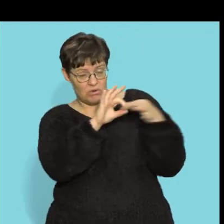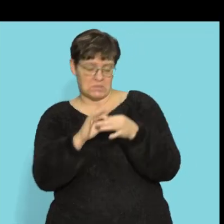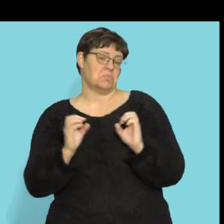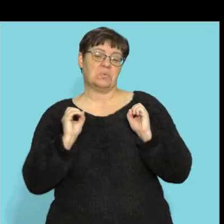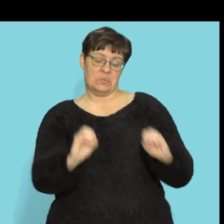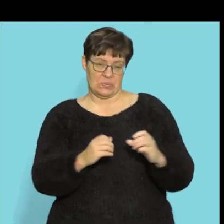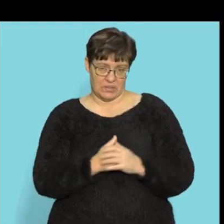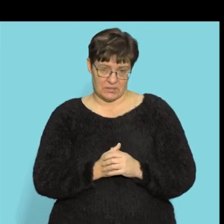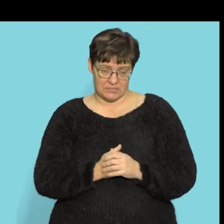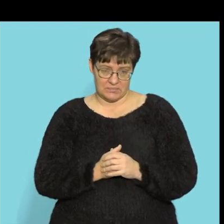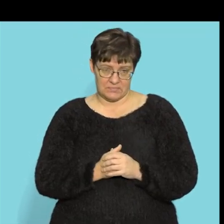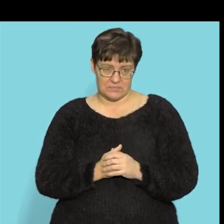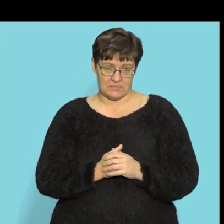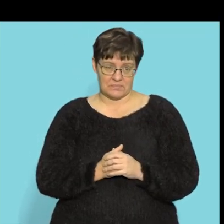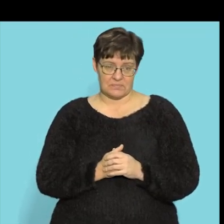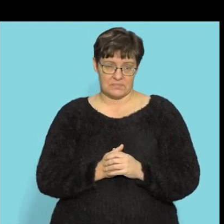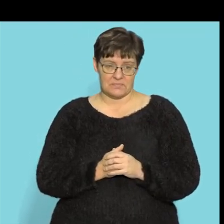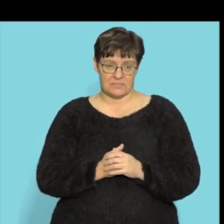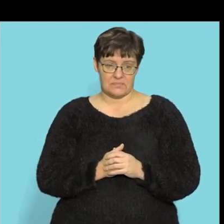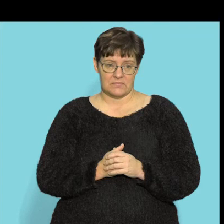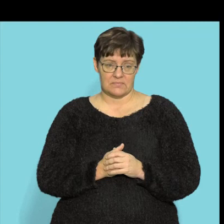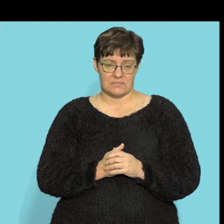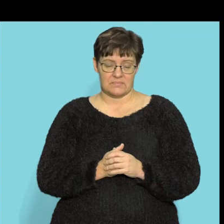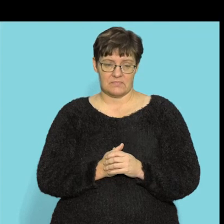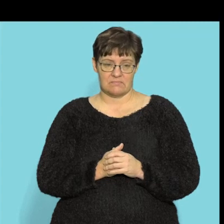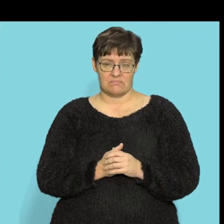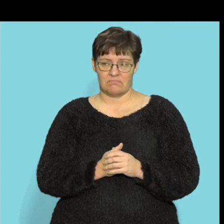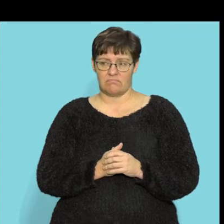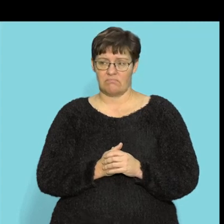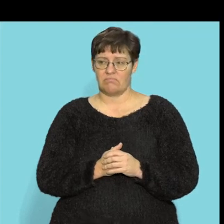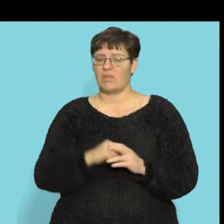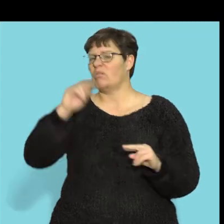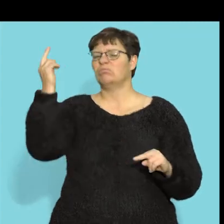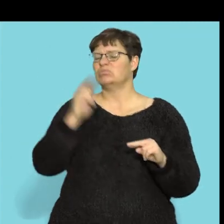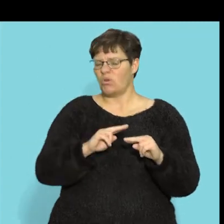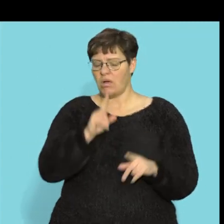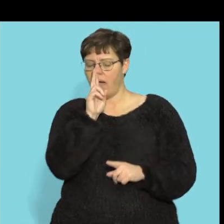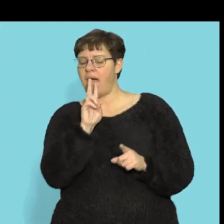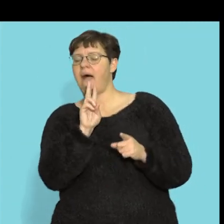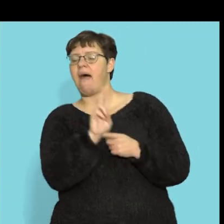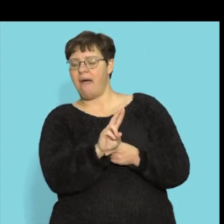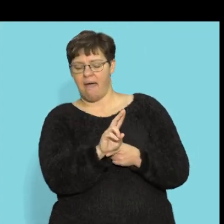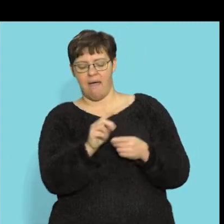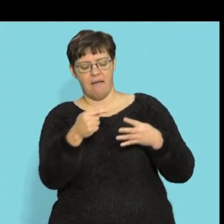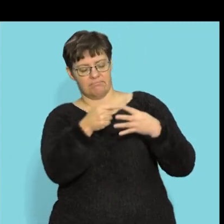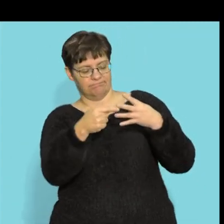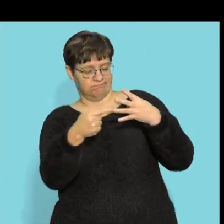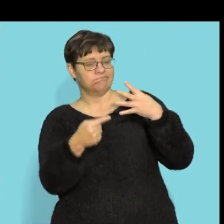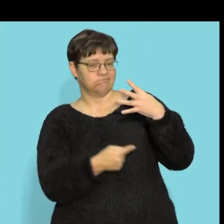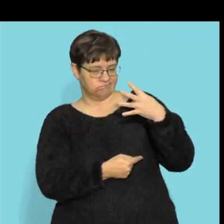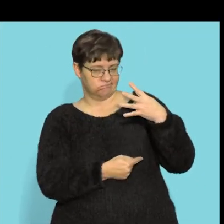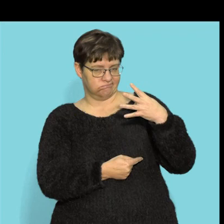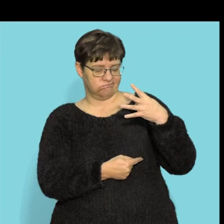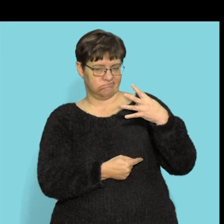can also conclude that, right? So in a nutshell, we have managed to look at the